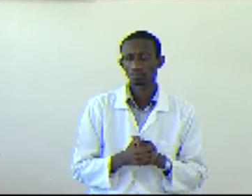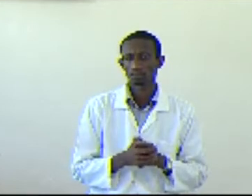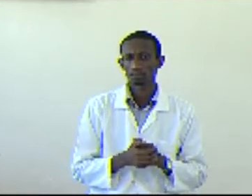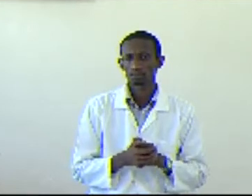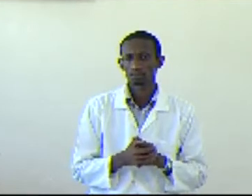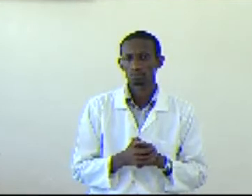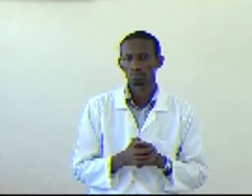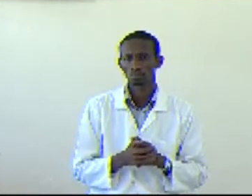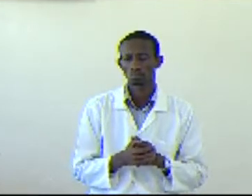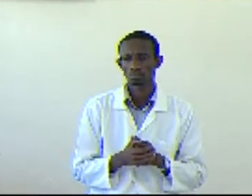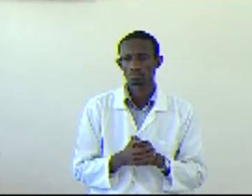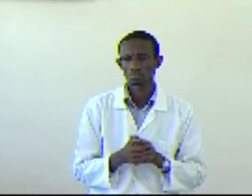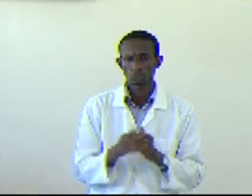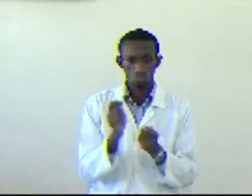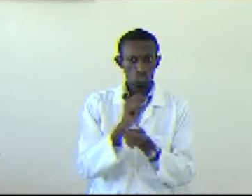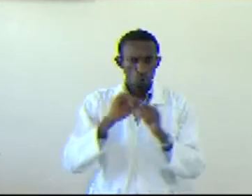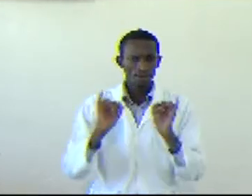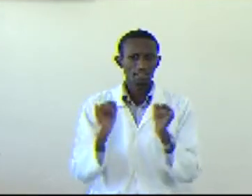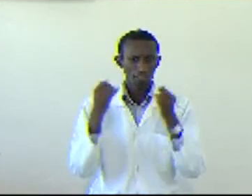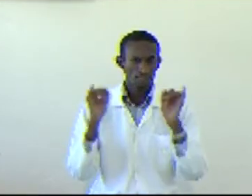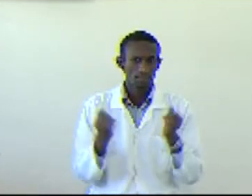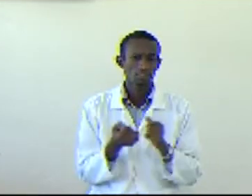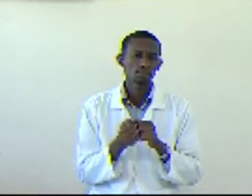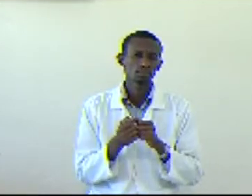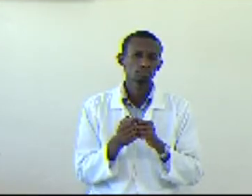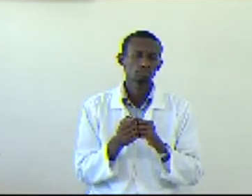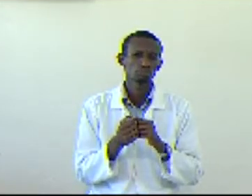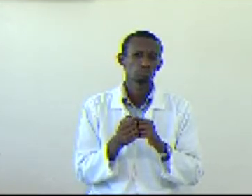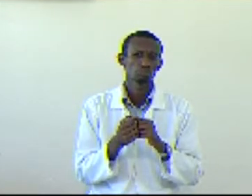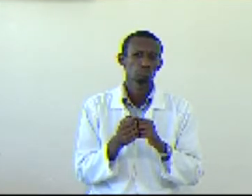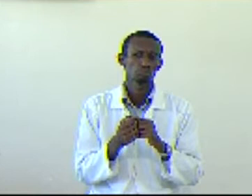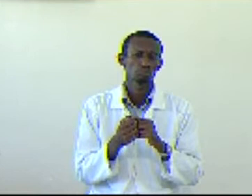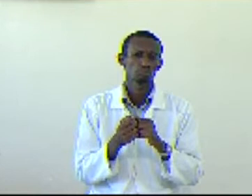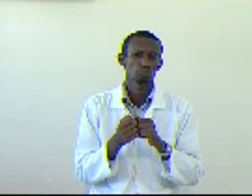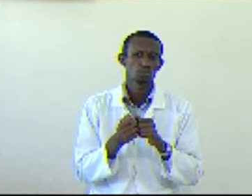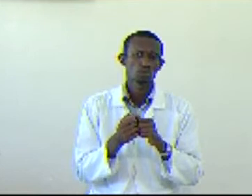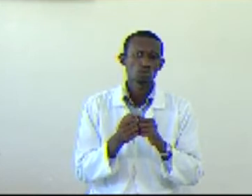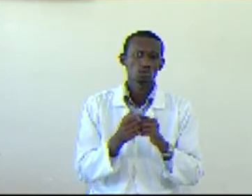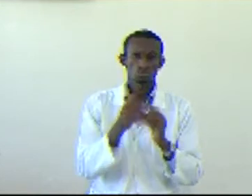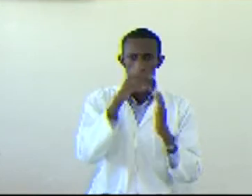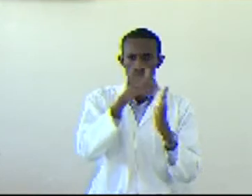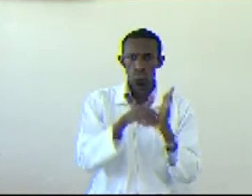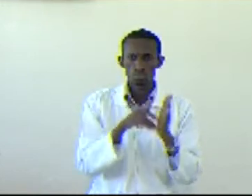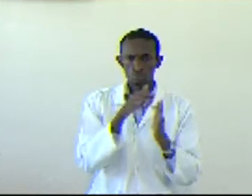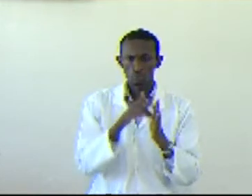to make it in detail, so it is going to be L over L0